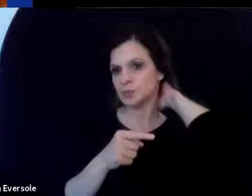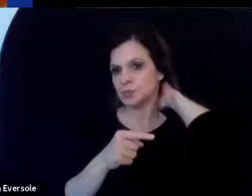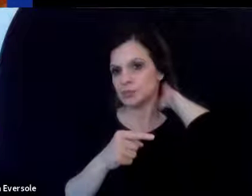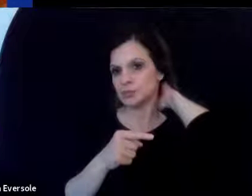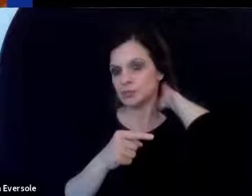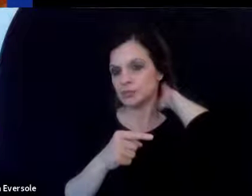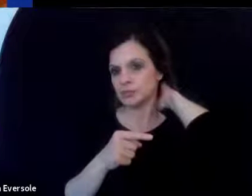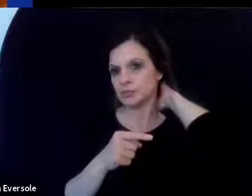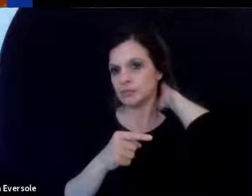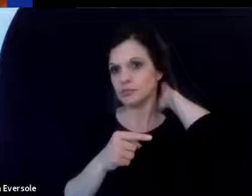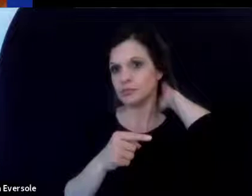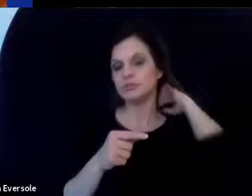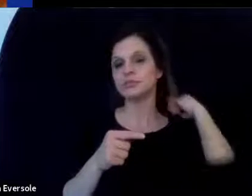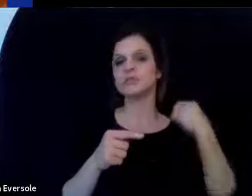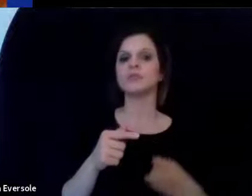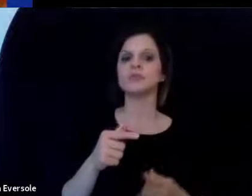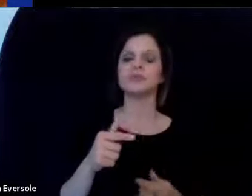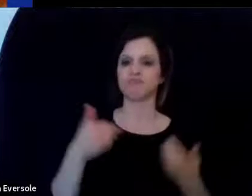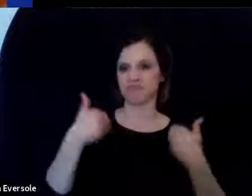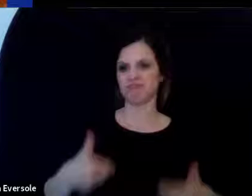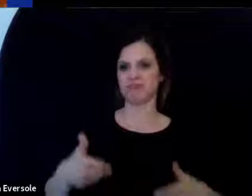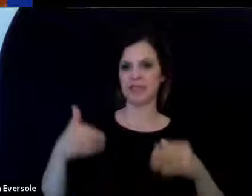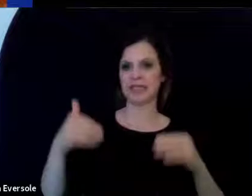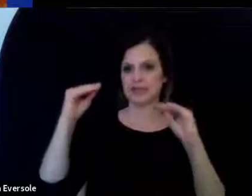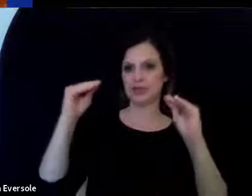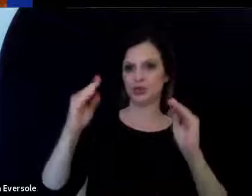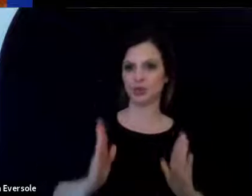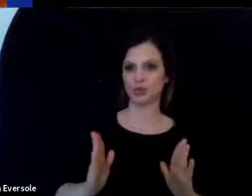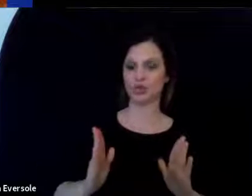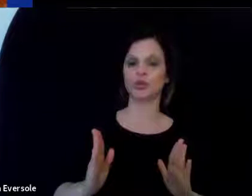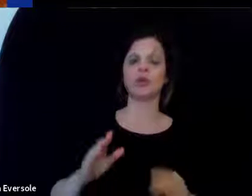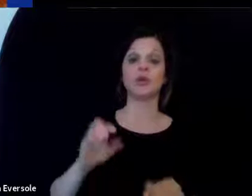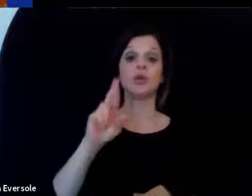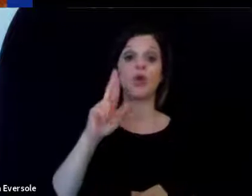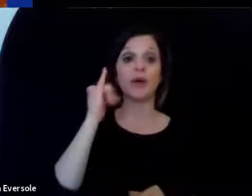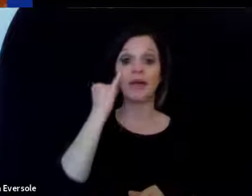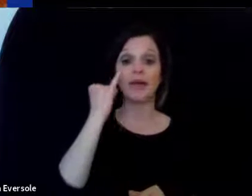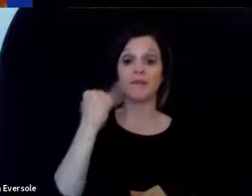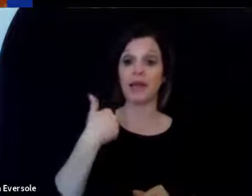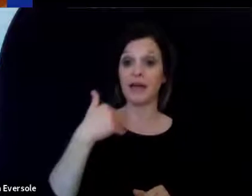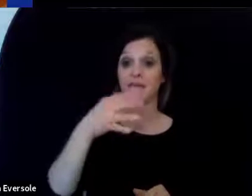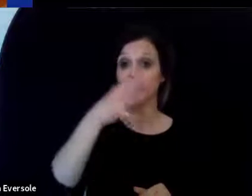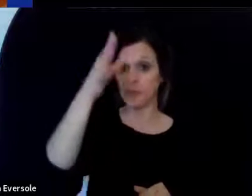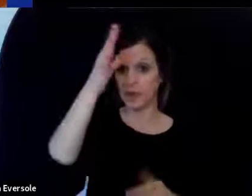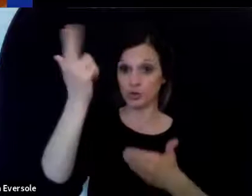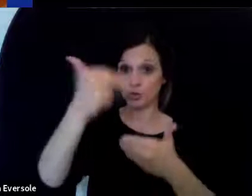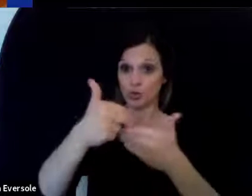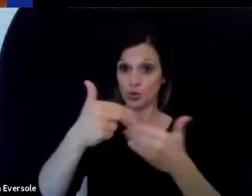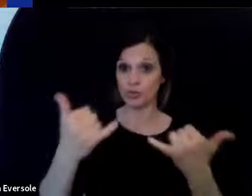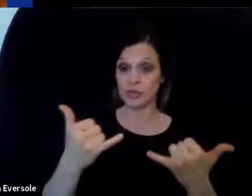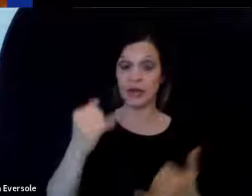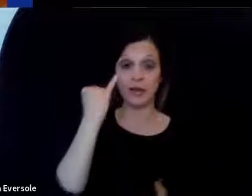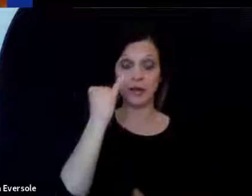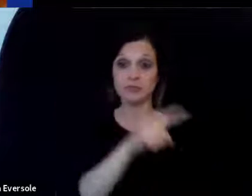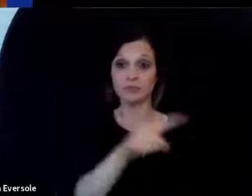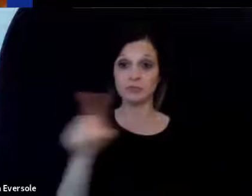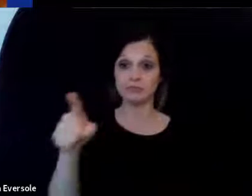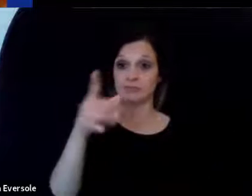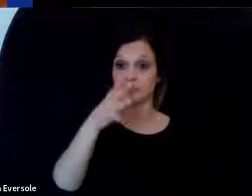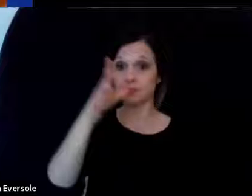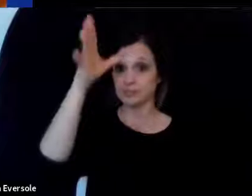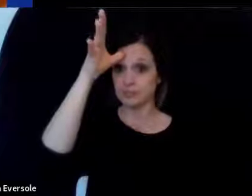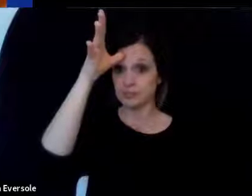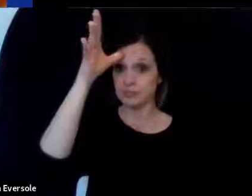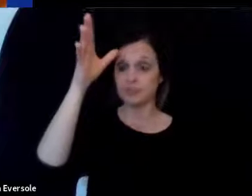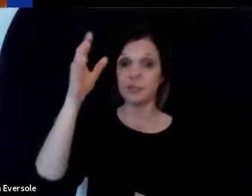as someone who teaches them, or if there's parents with us today, as a parent, if they actually do